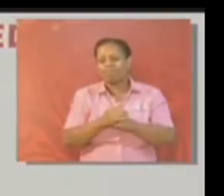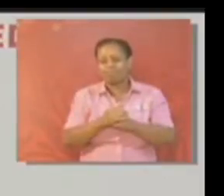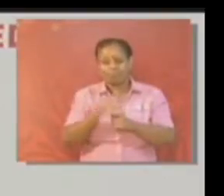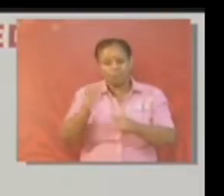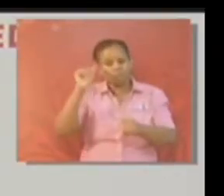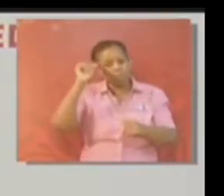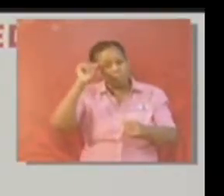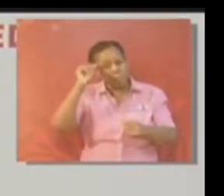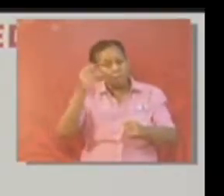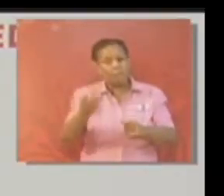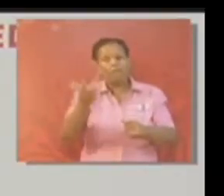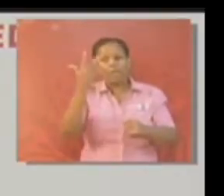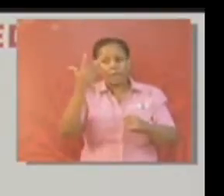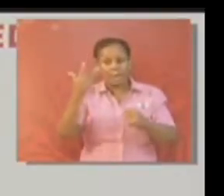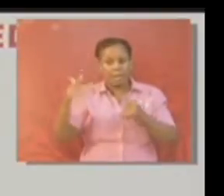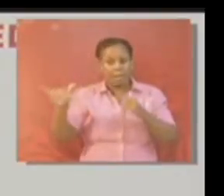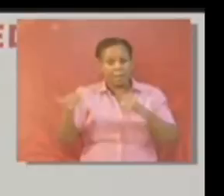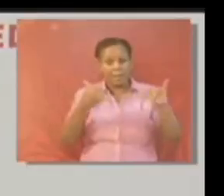You know,